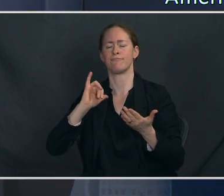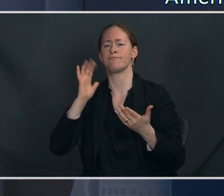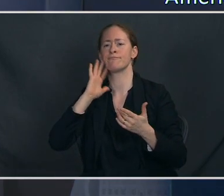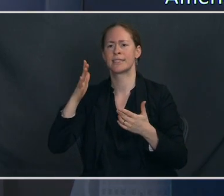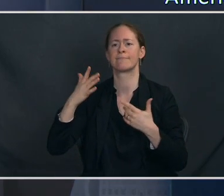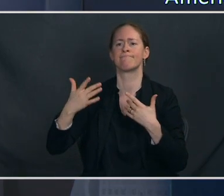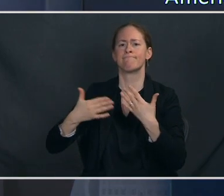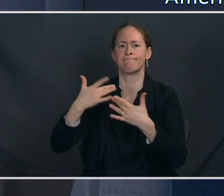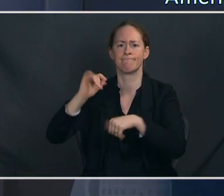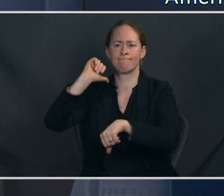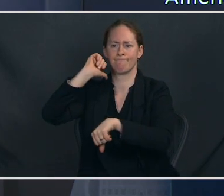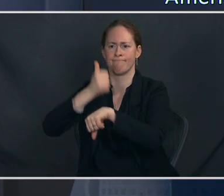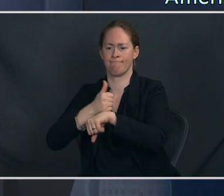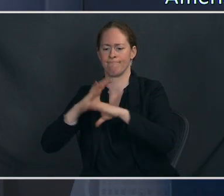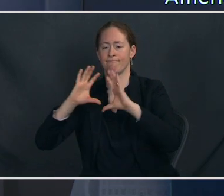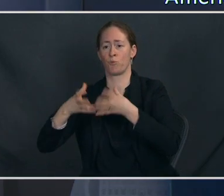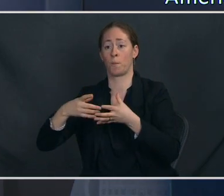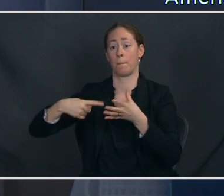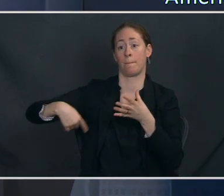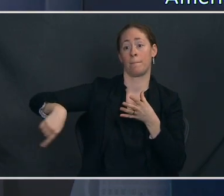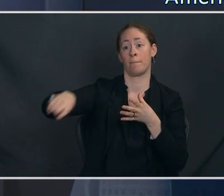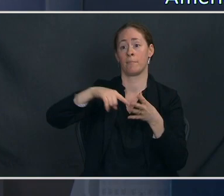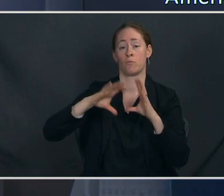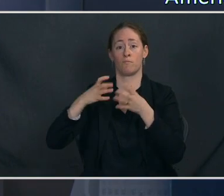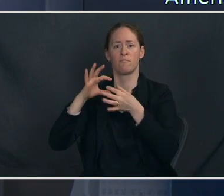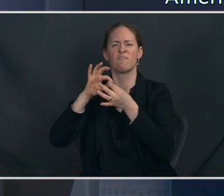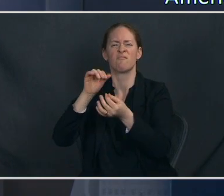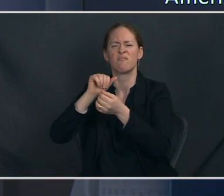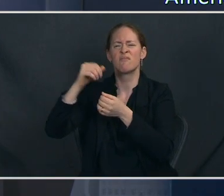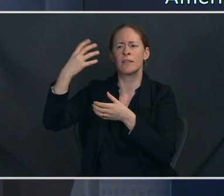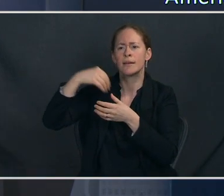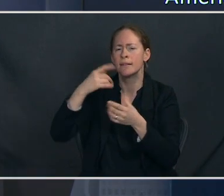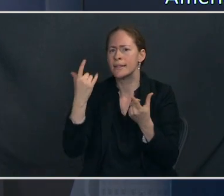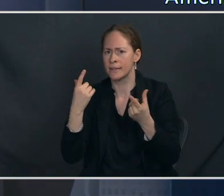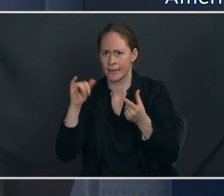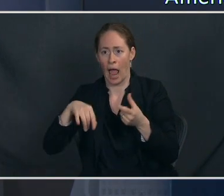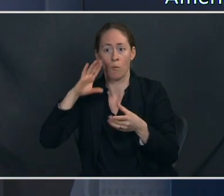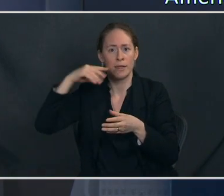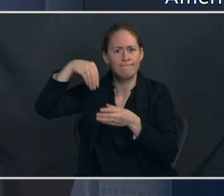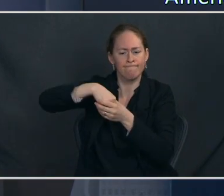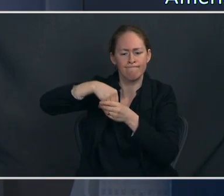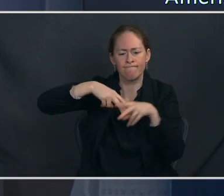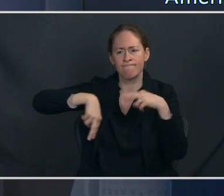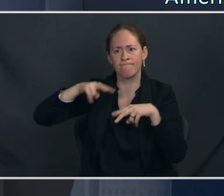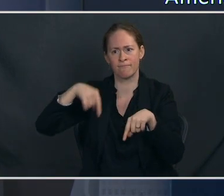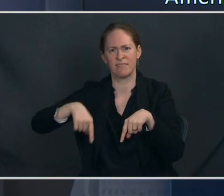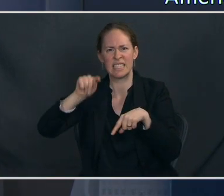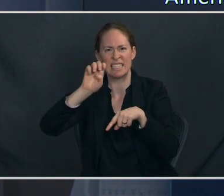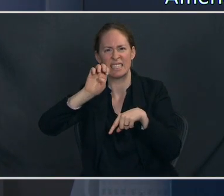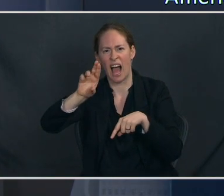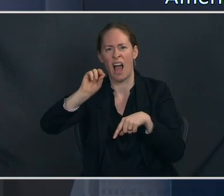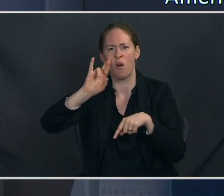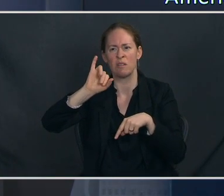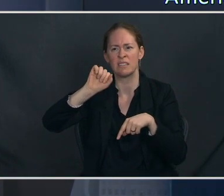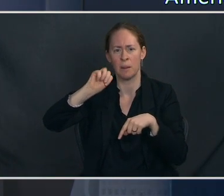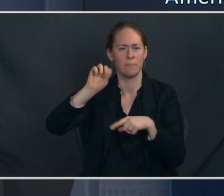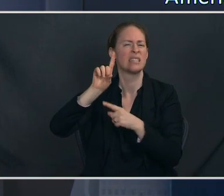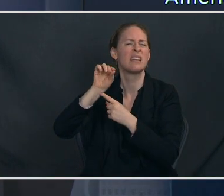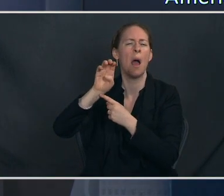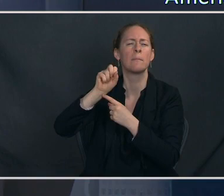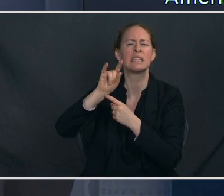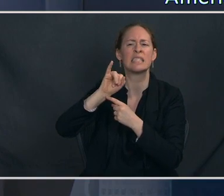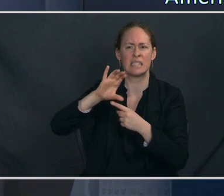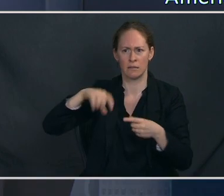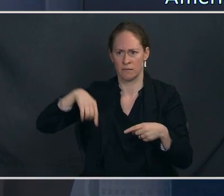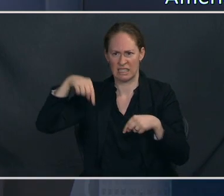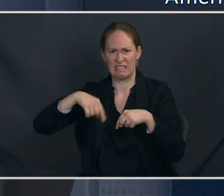NSC to focus on domestic violent extremism and to ensure that we are within the